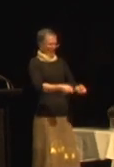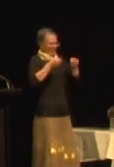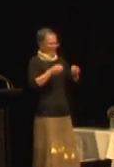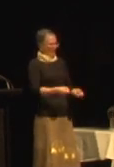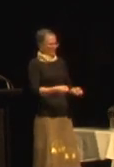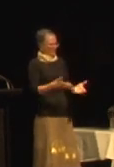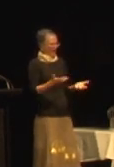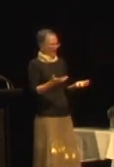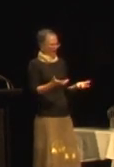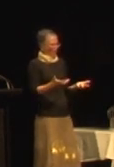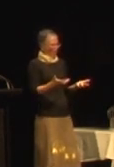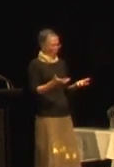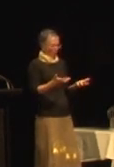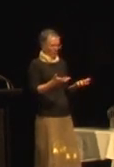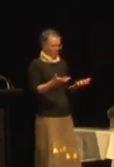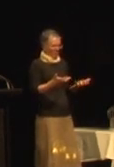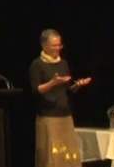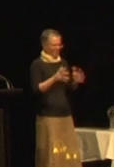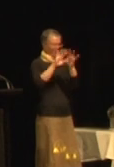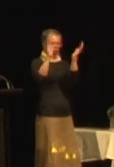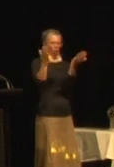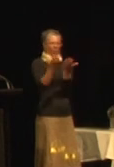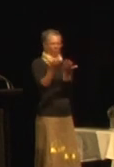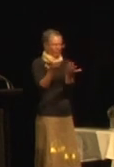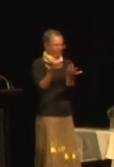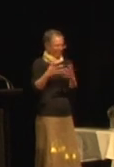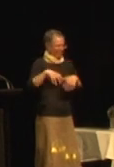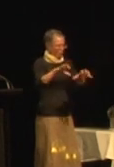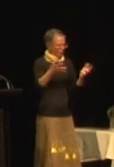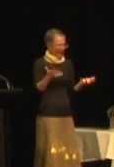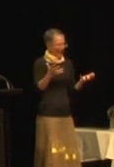game, it's play. And I had this thought